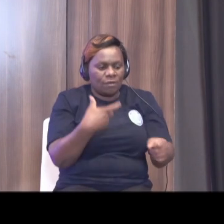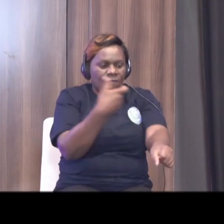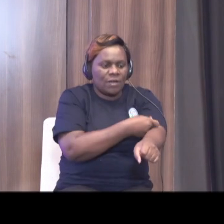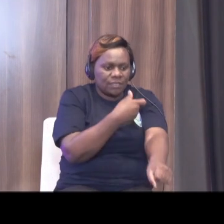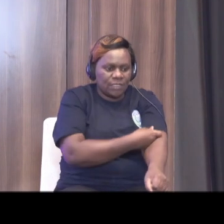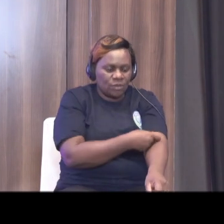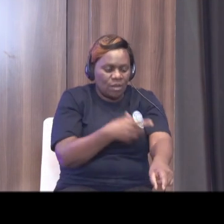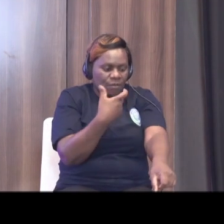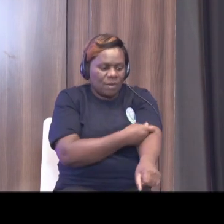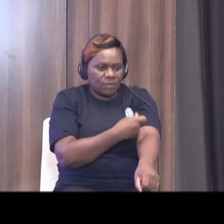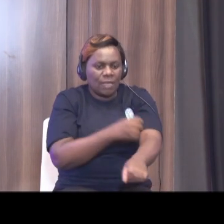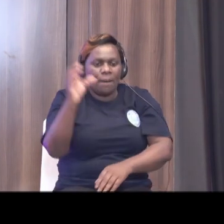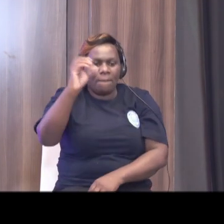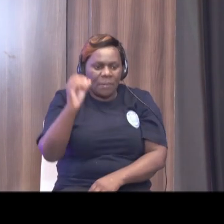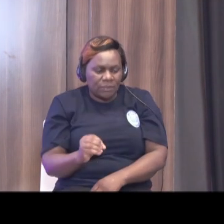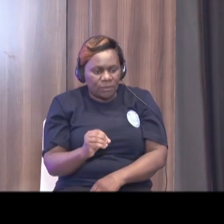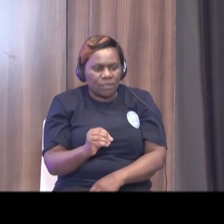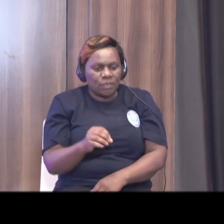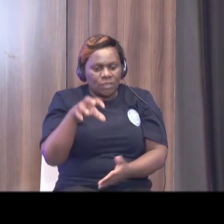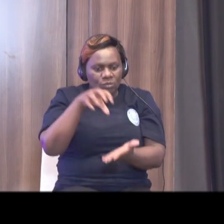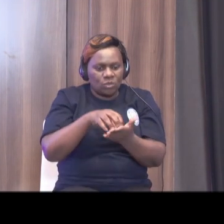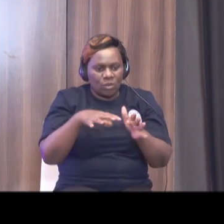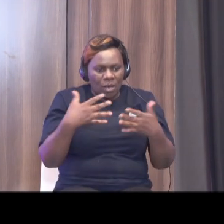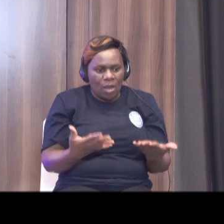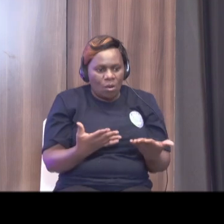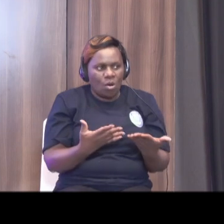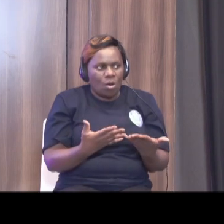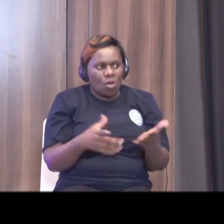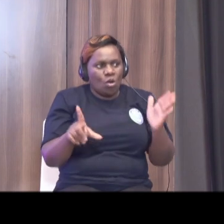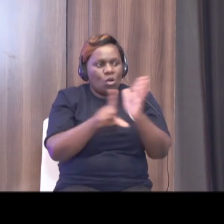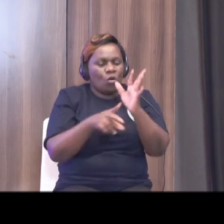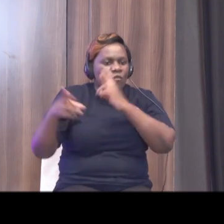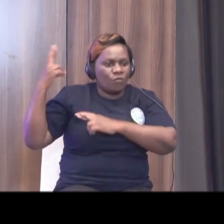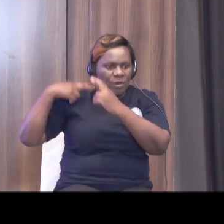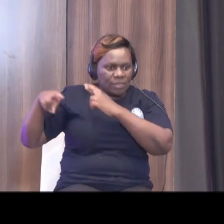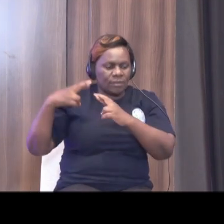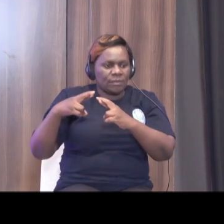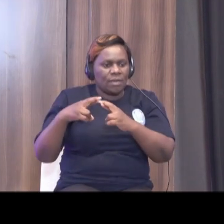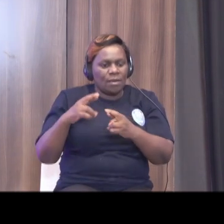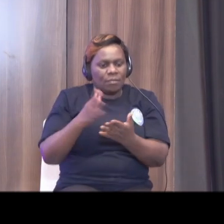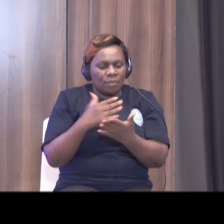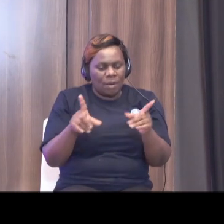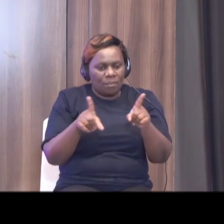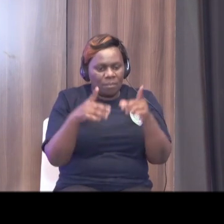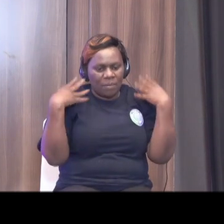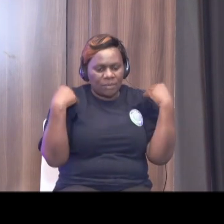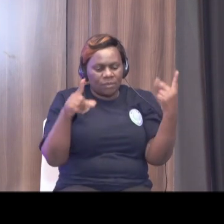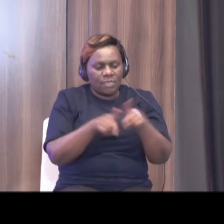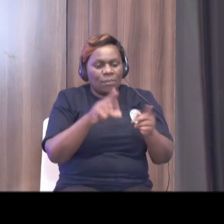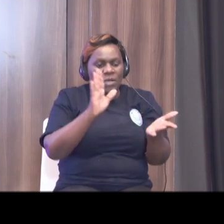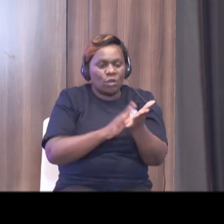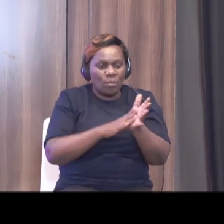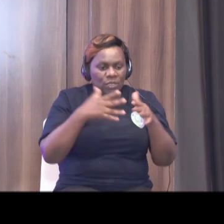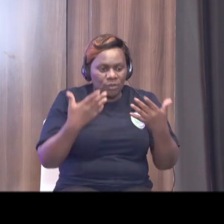vaccination, and vaccination presented real clinical scenarios that allowed for reflection on practical aspects and current